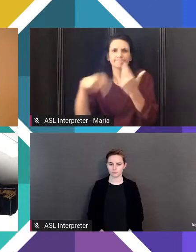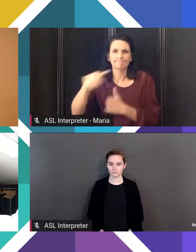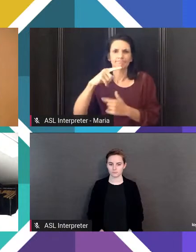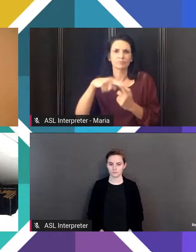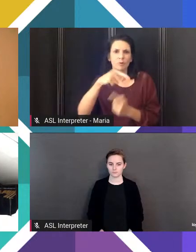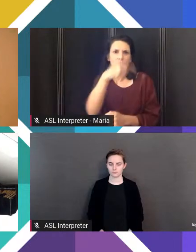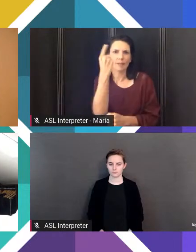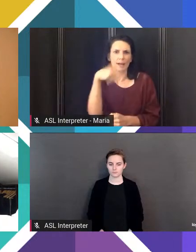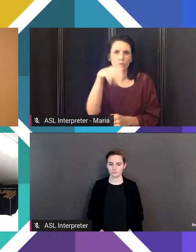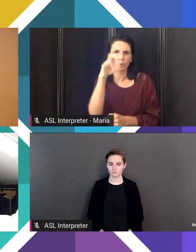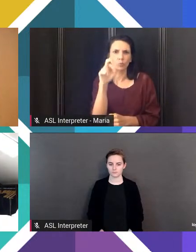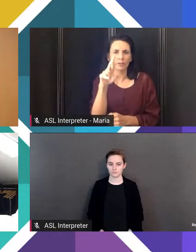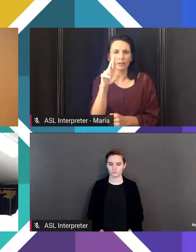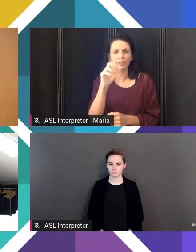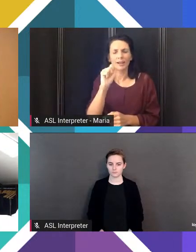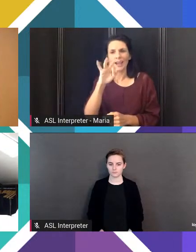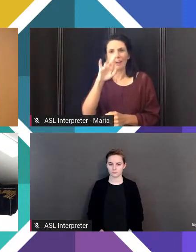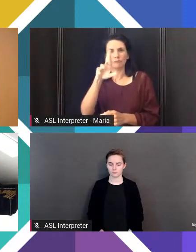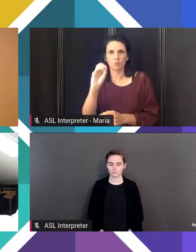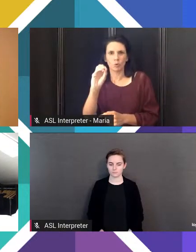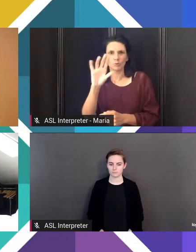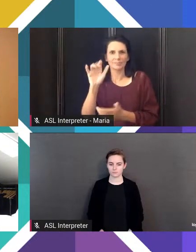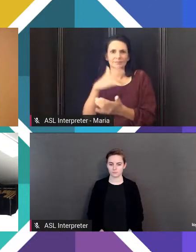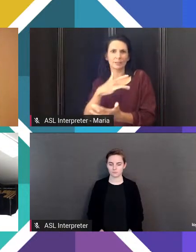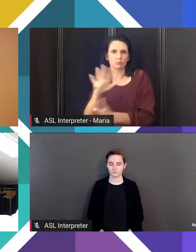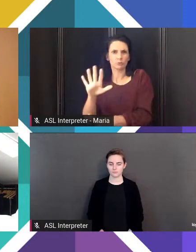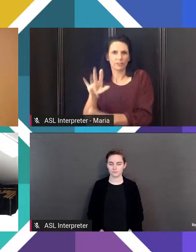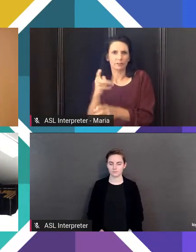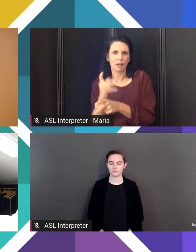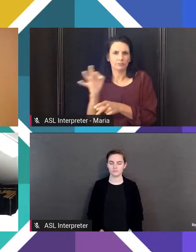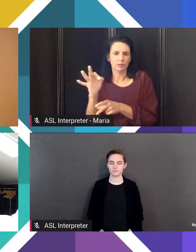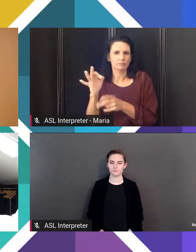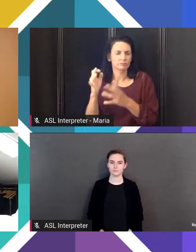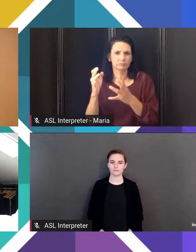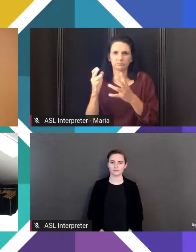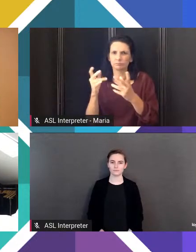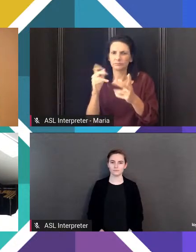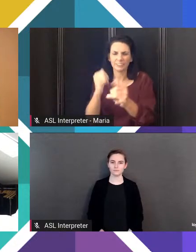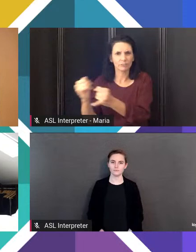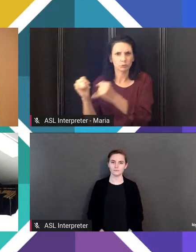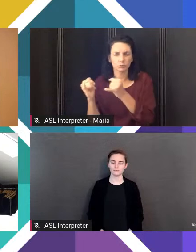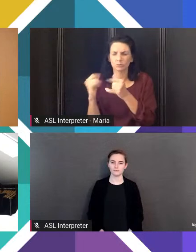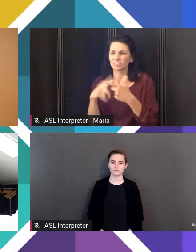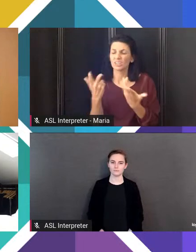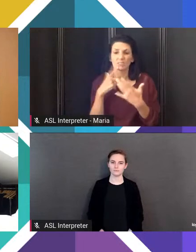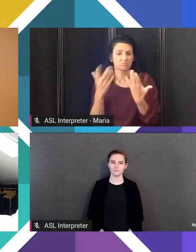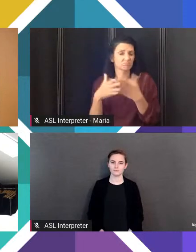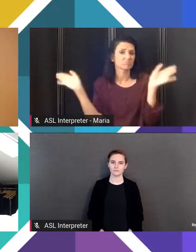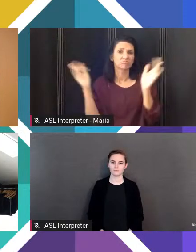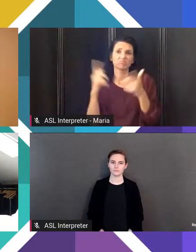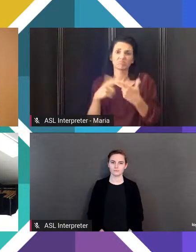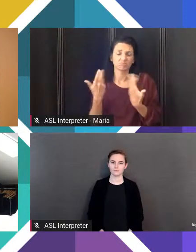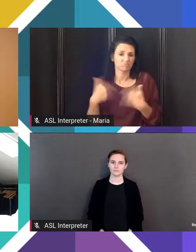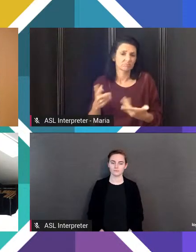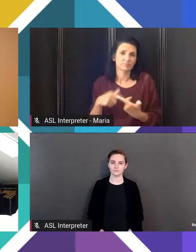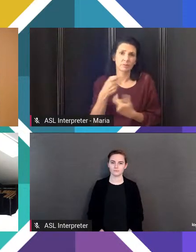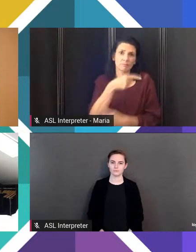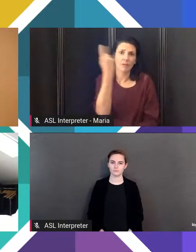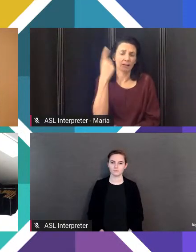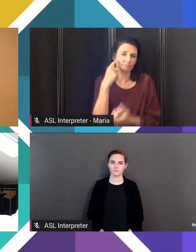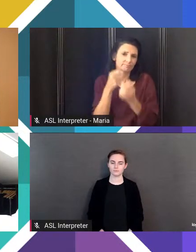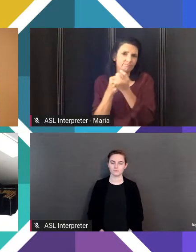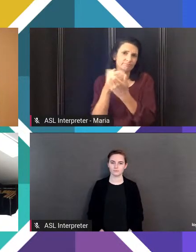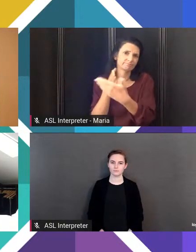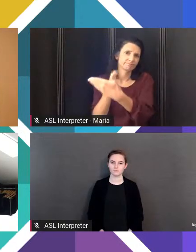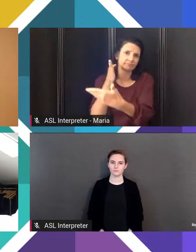queer, Afrocentric individuals. It is unapologetically queer, it's unapologetically Black. It fights against racism